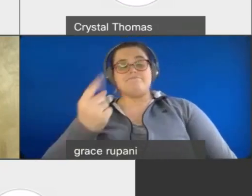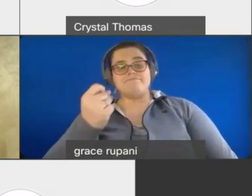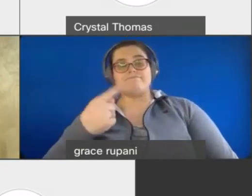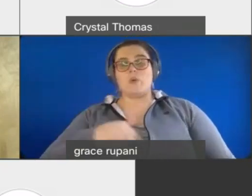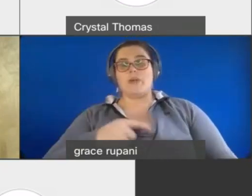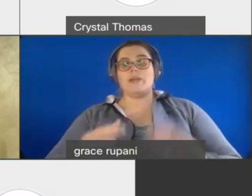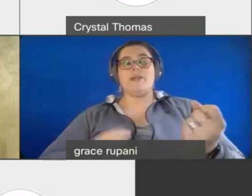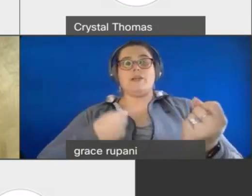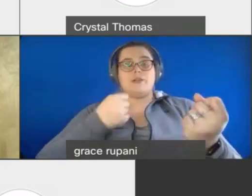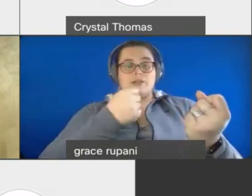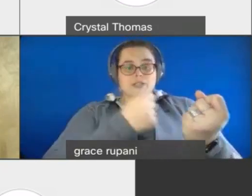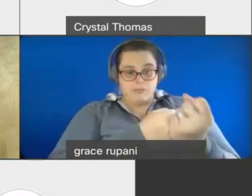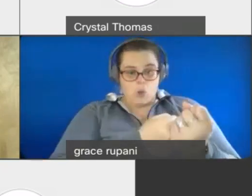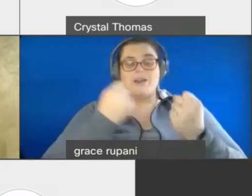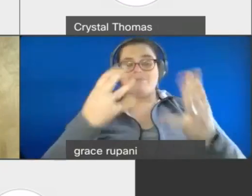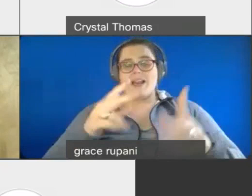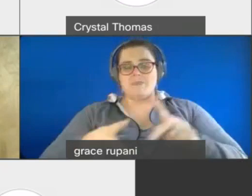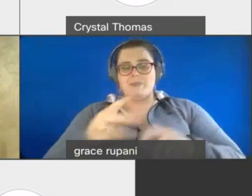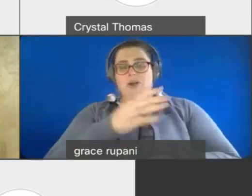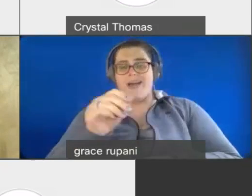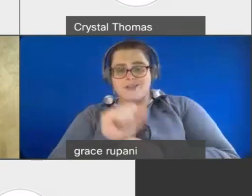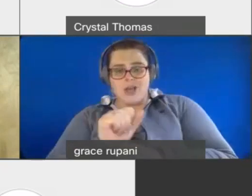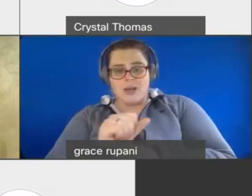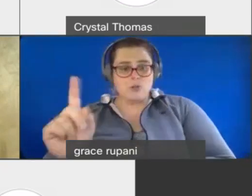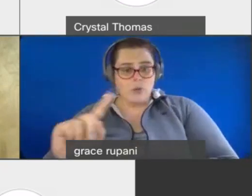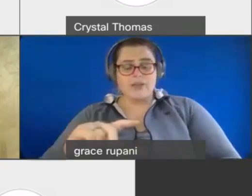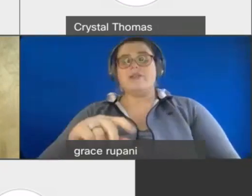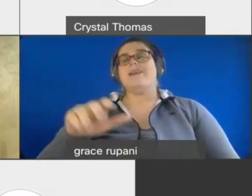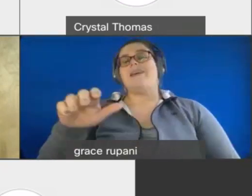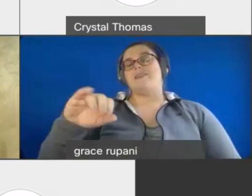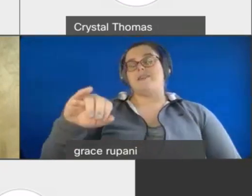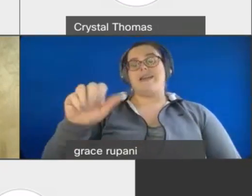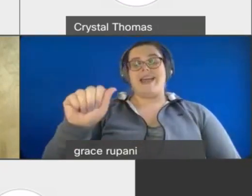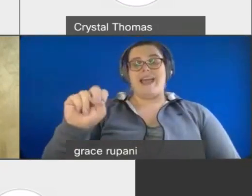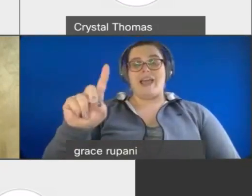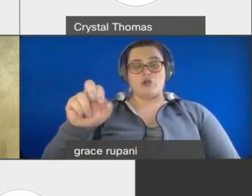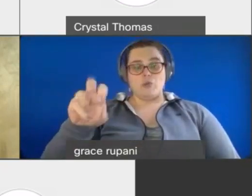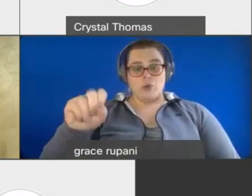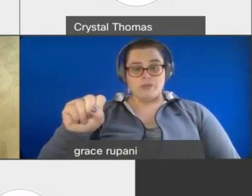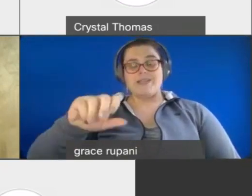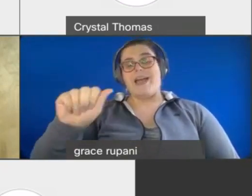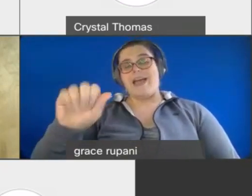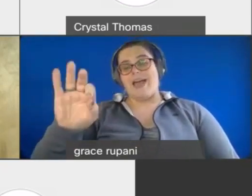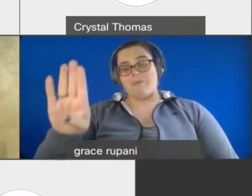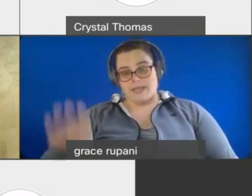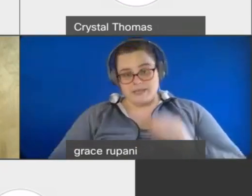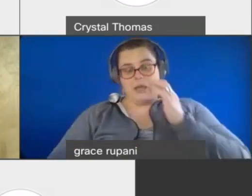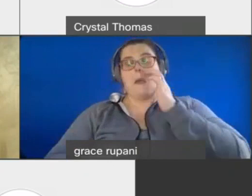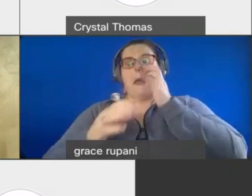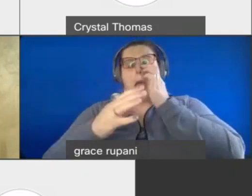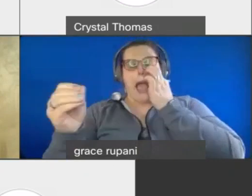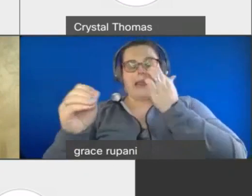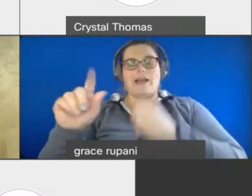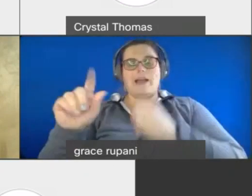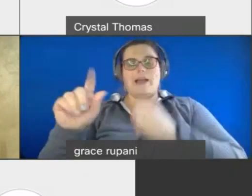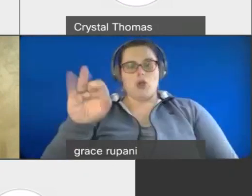multiple people on jobs at Joint Base Andrews and the Library of Congress. We engage people referred in